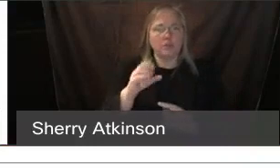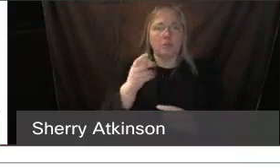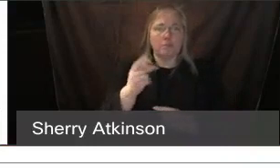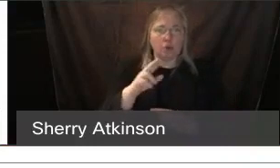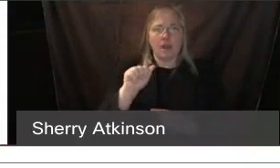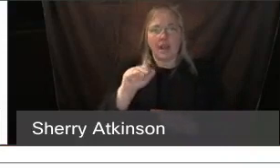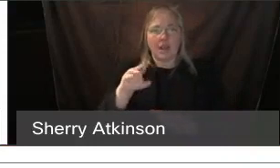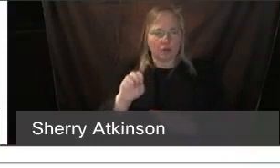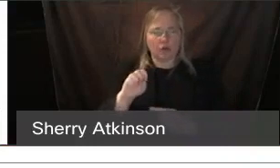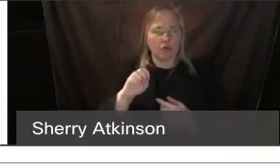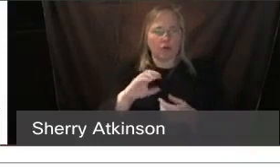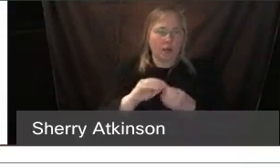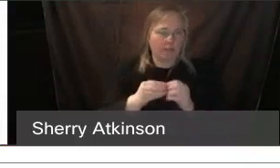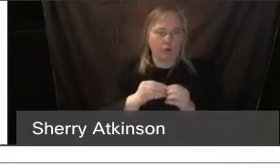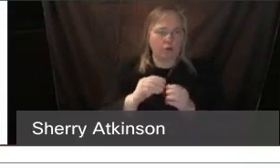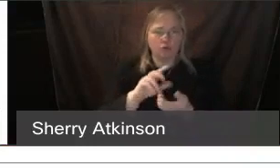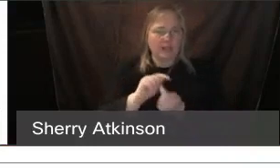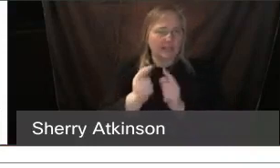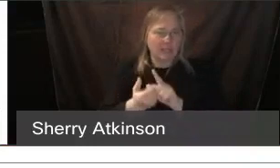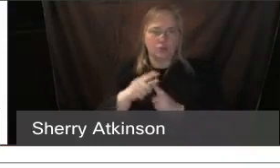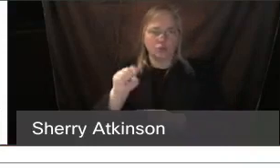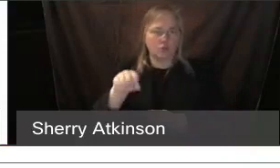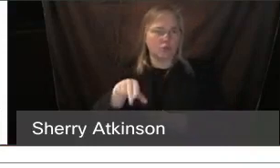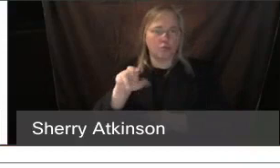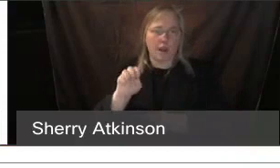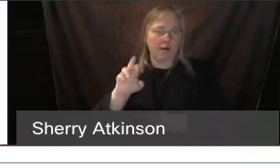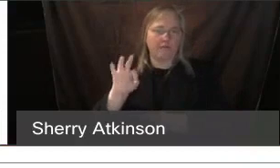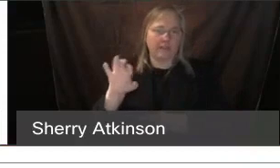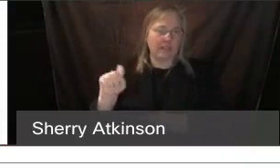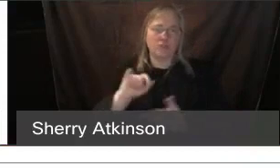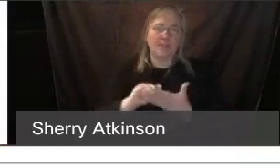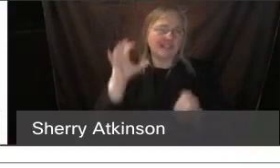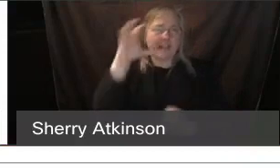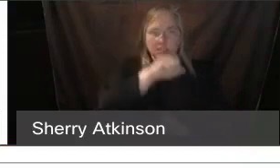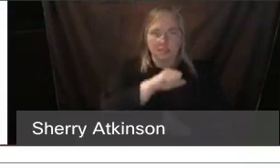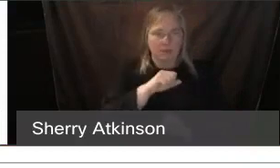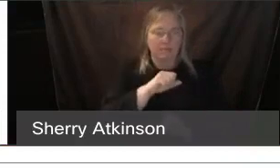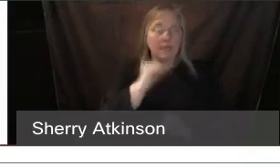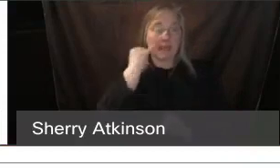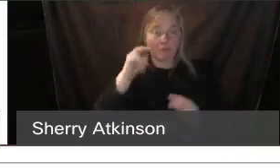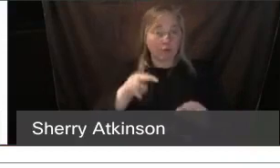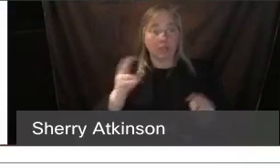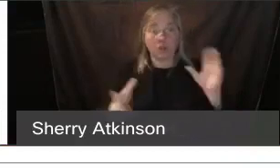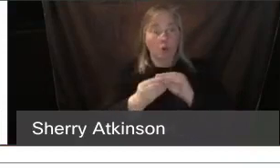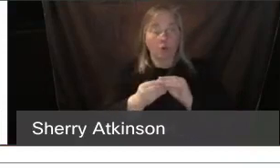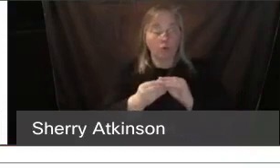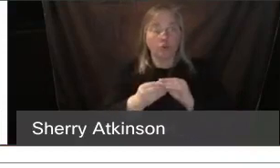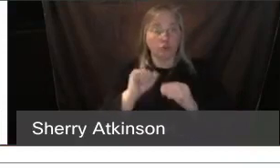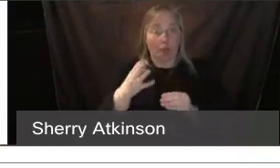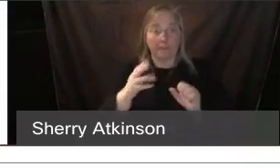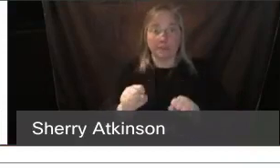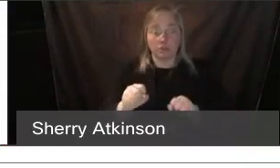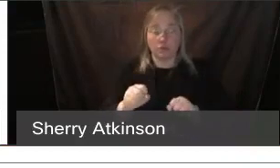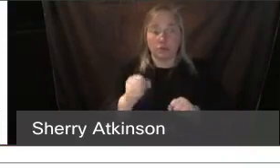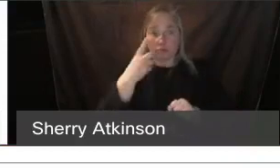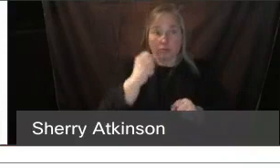which translates into square feet. So it's an estimate. If you look at the total job potential, given the capacity plus